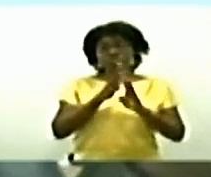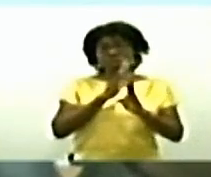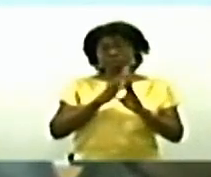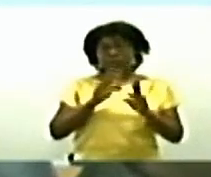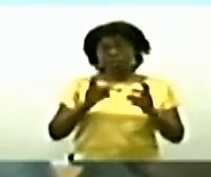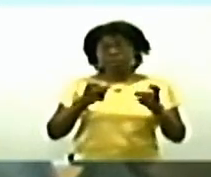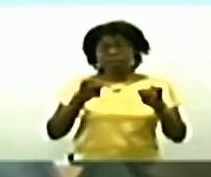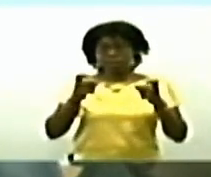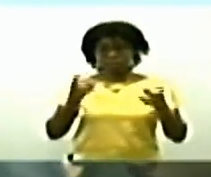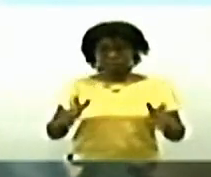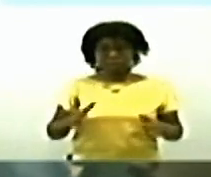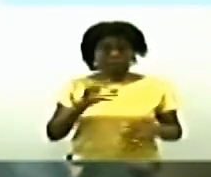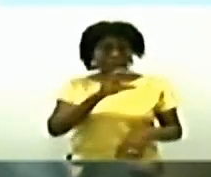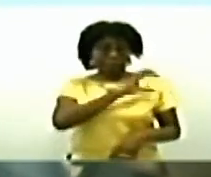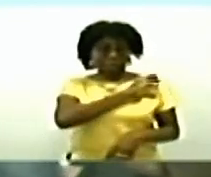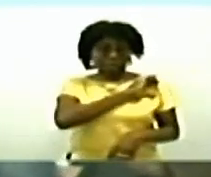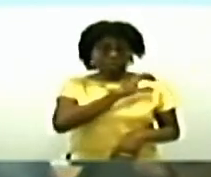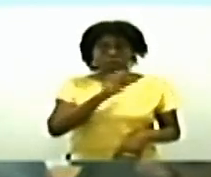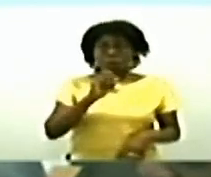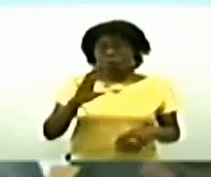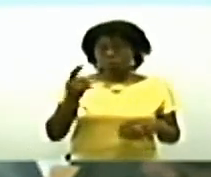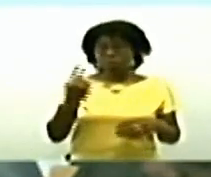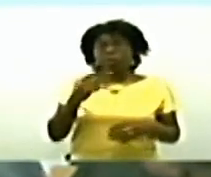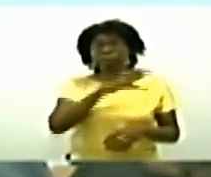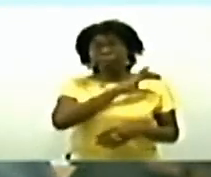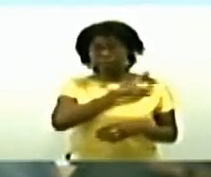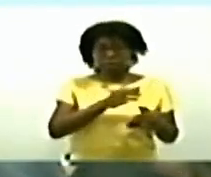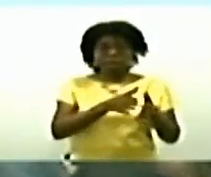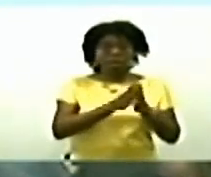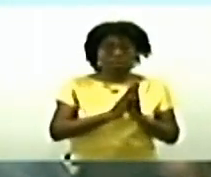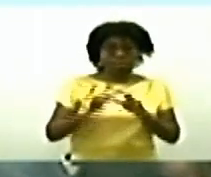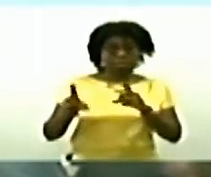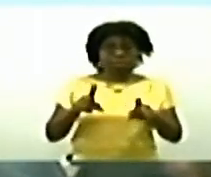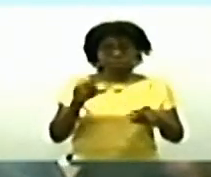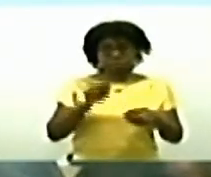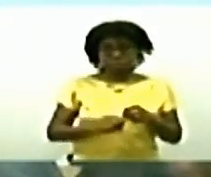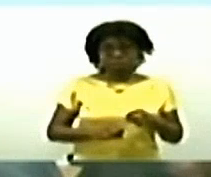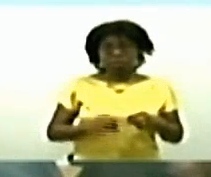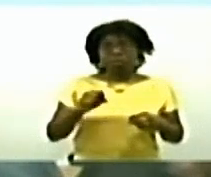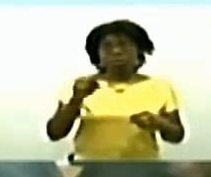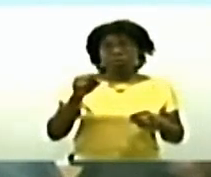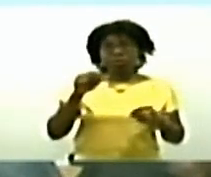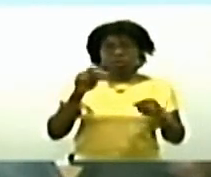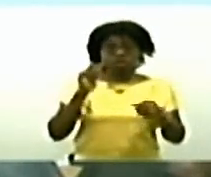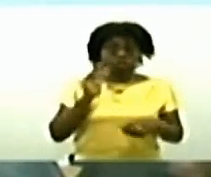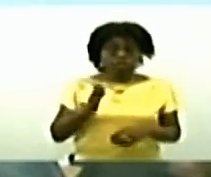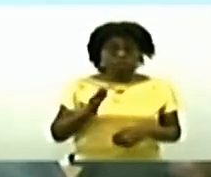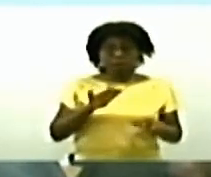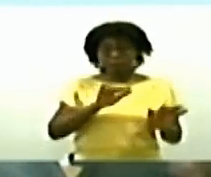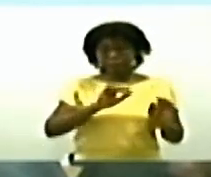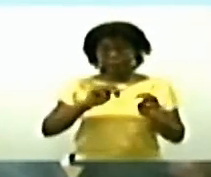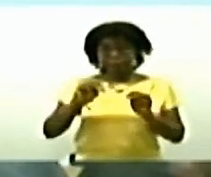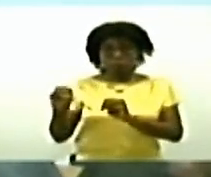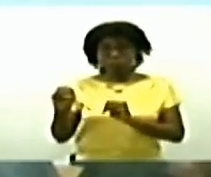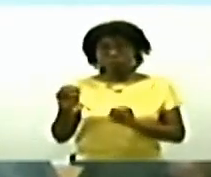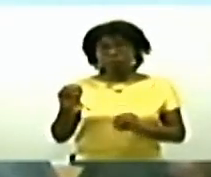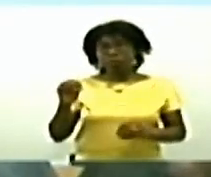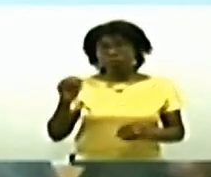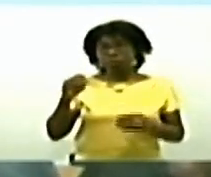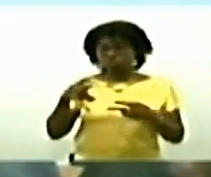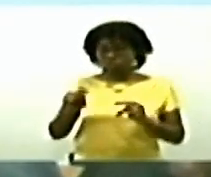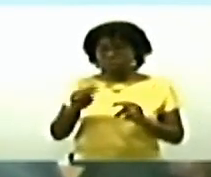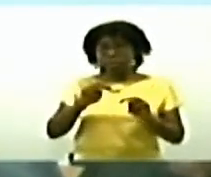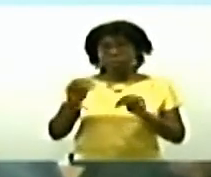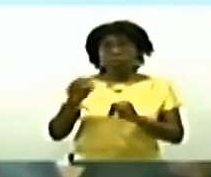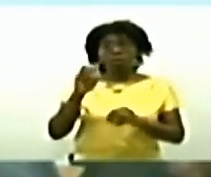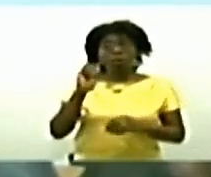officer, or a person authorized by the police officer may remove, attempt to remove, or in any way interfere